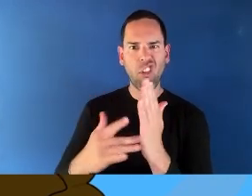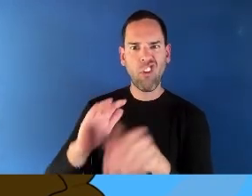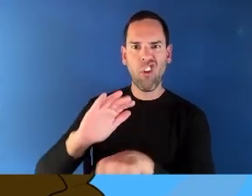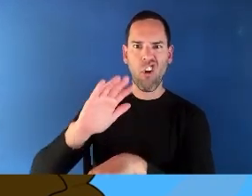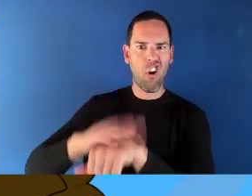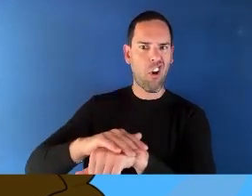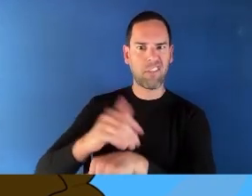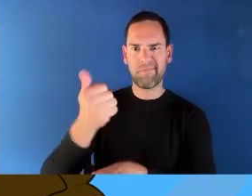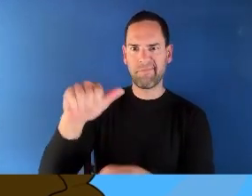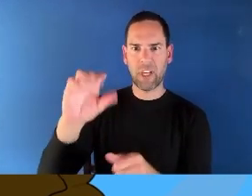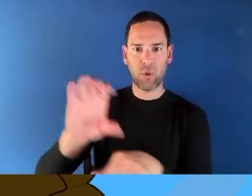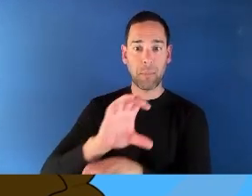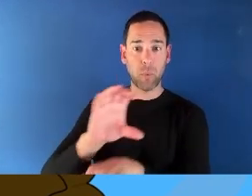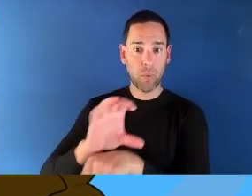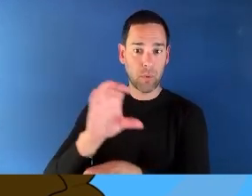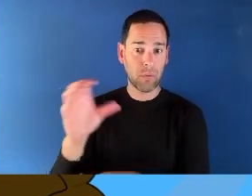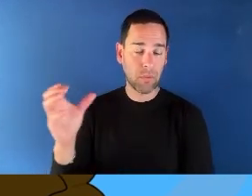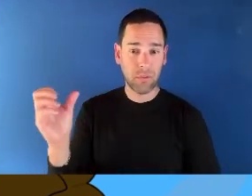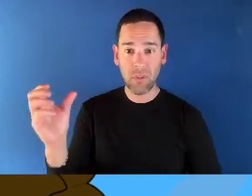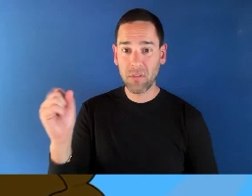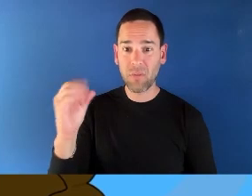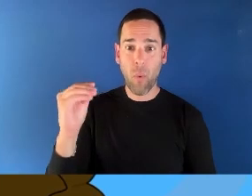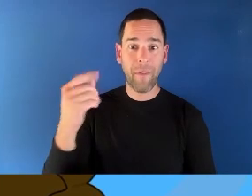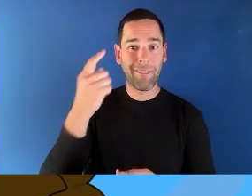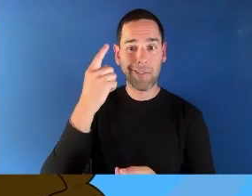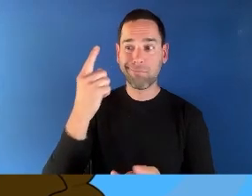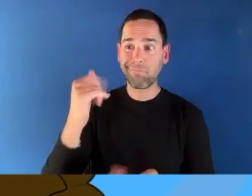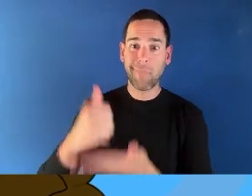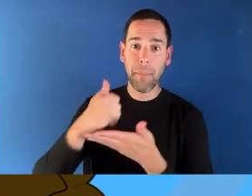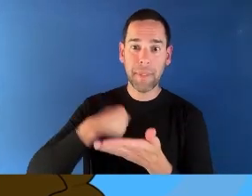for ease of testing when it comes to like writing essays.